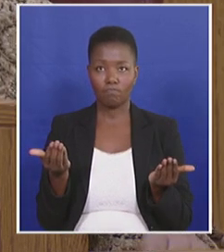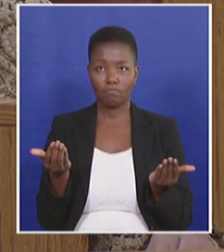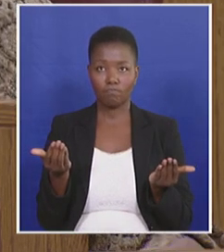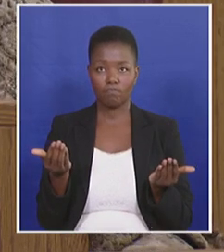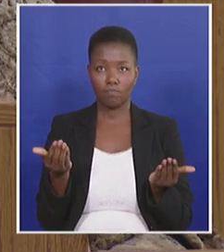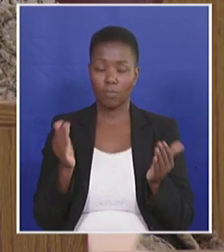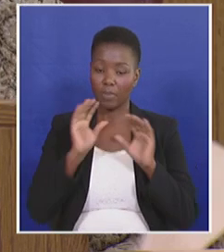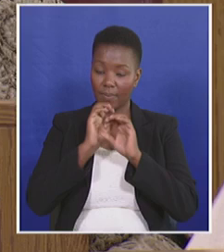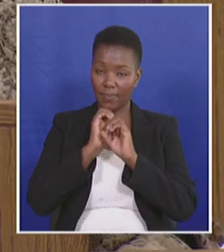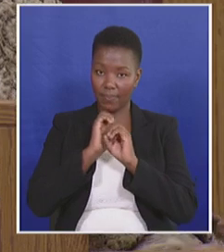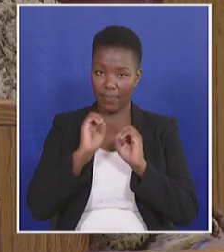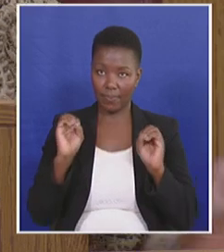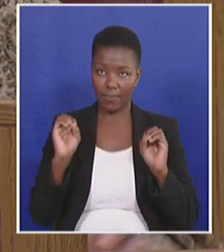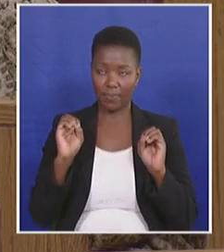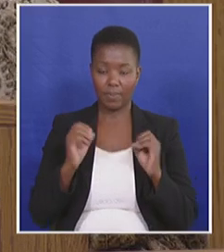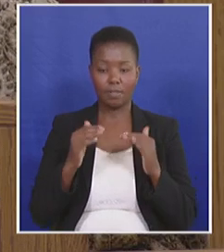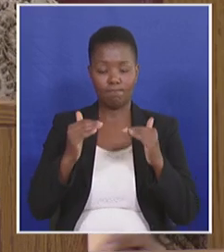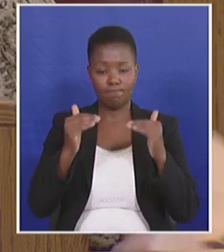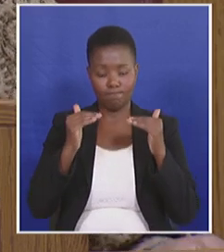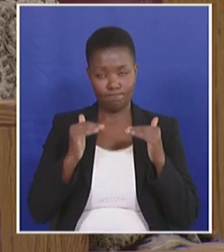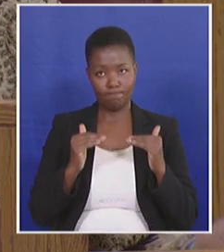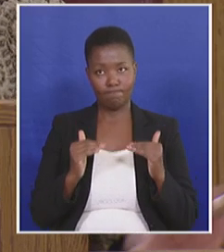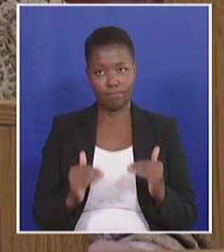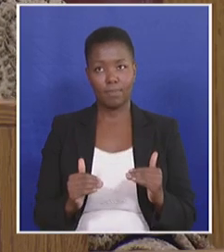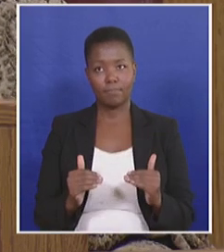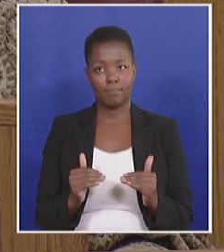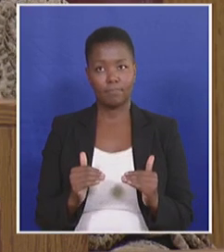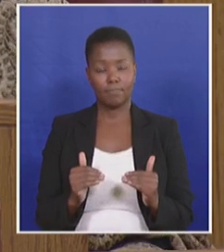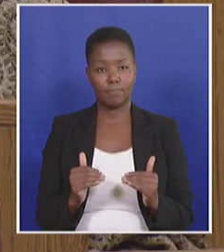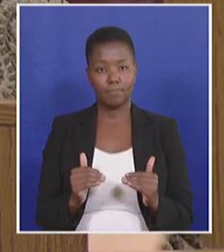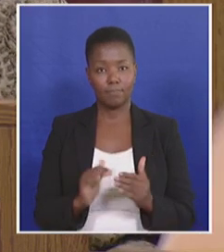I don't see any hands, so I will proceed.